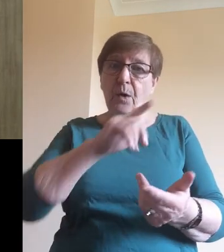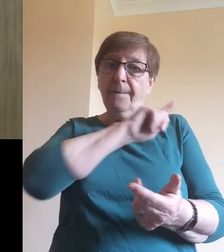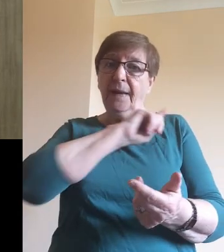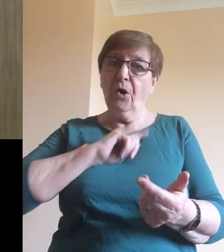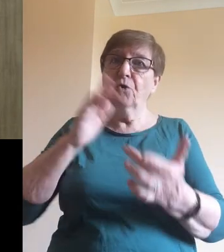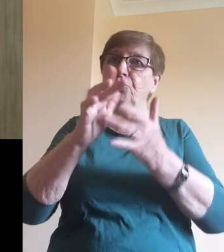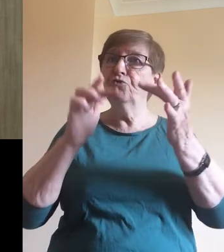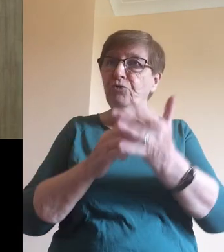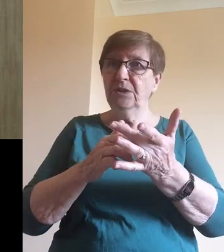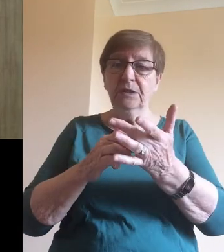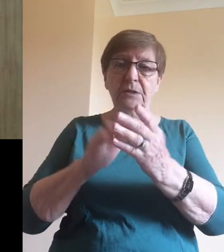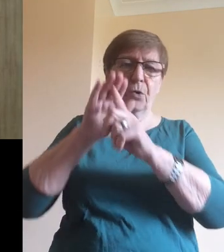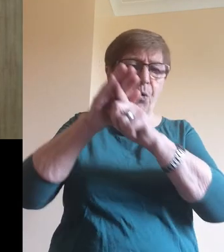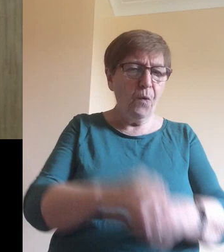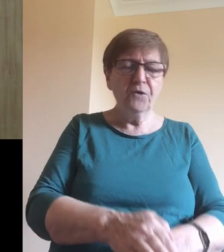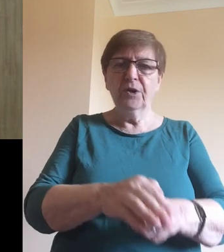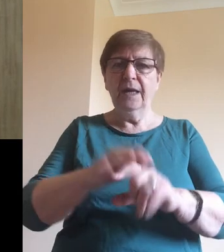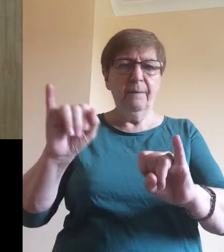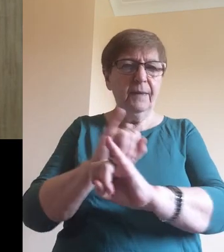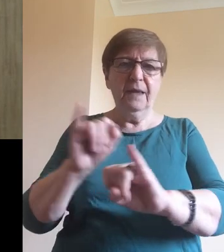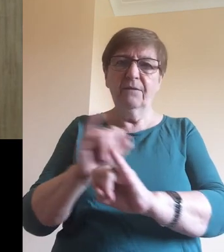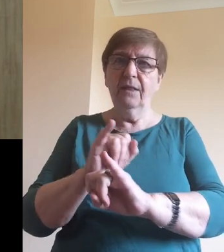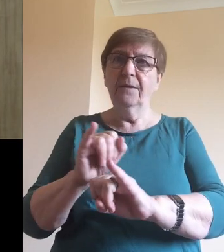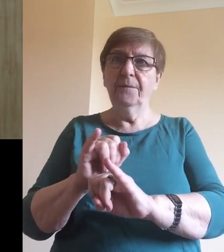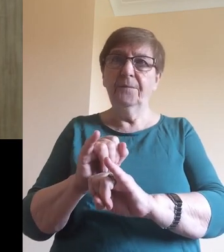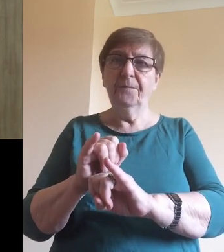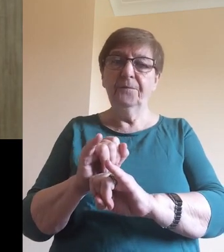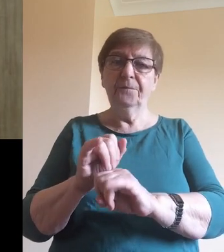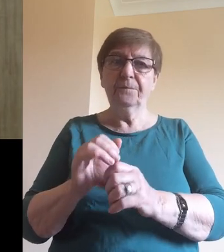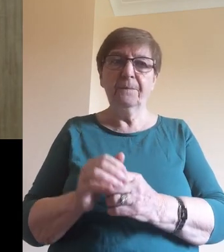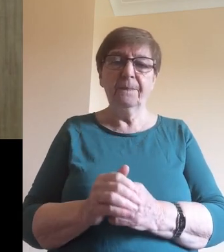because Jesus overcame the forces of corruption and decay.